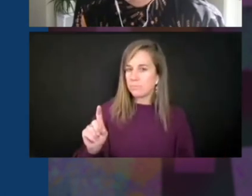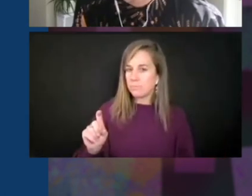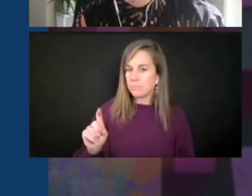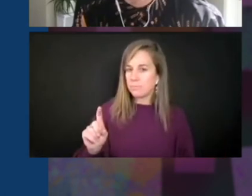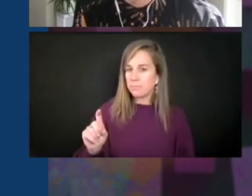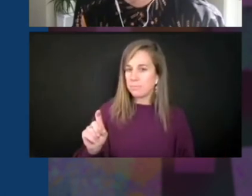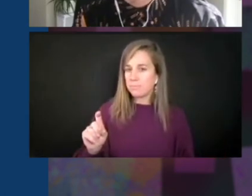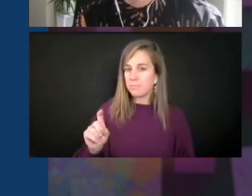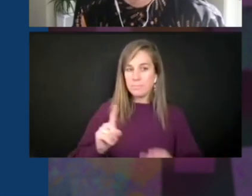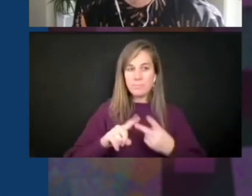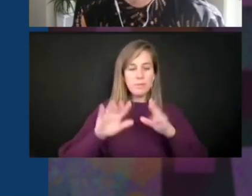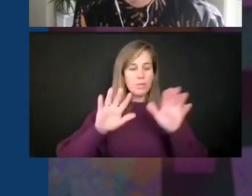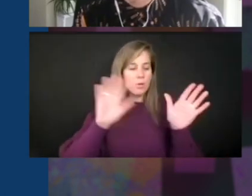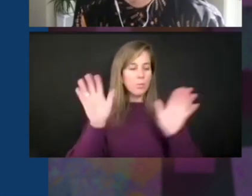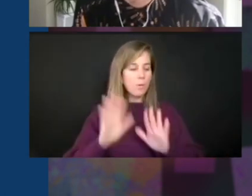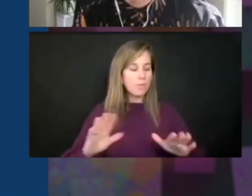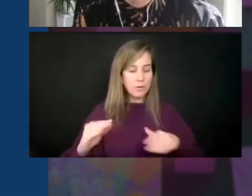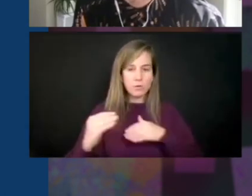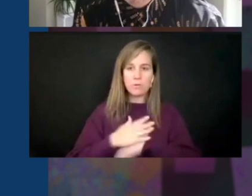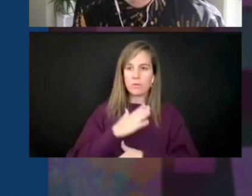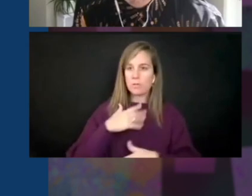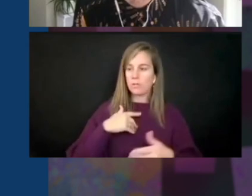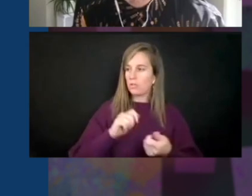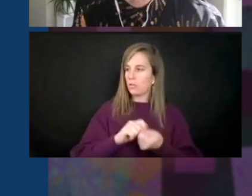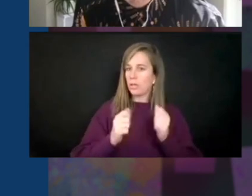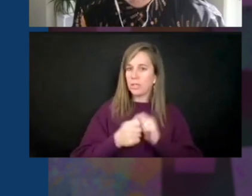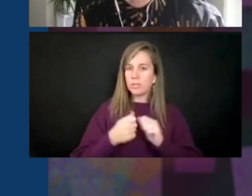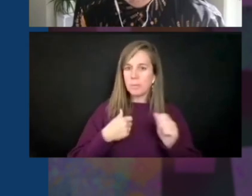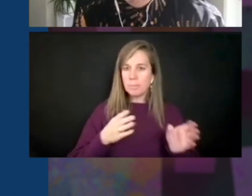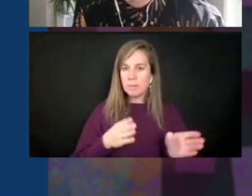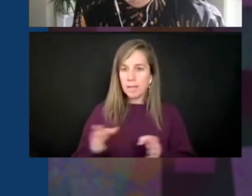Has the weather changed your plans?